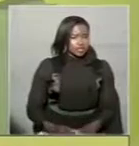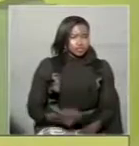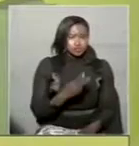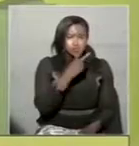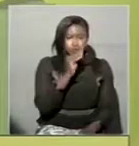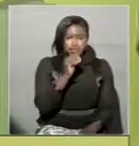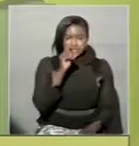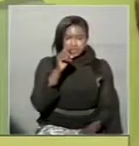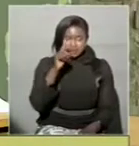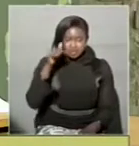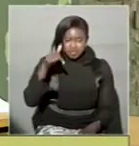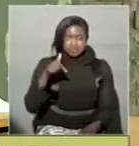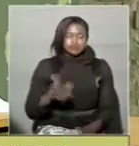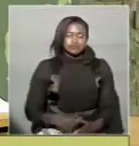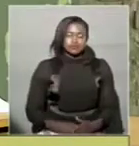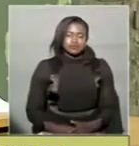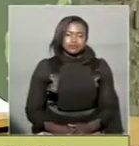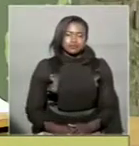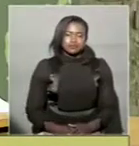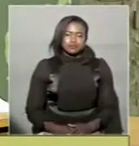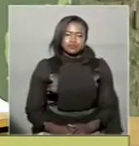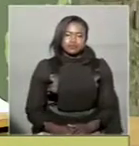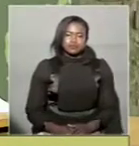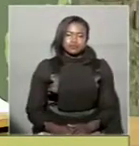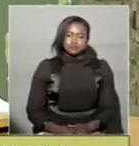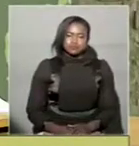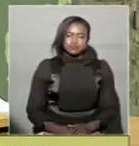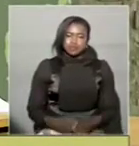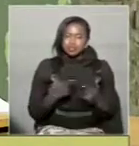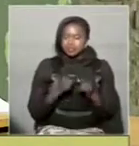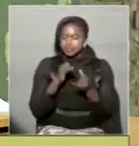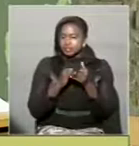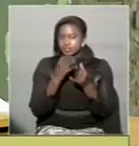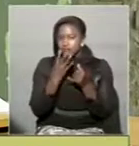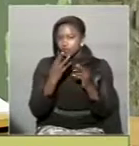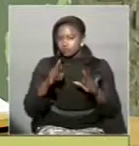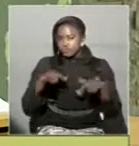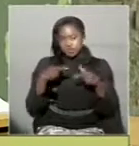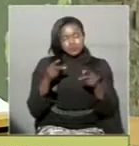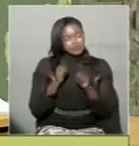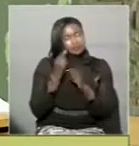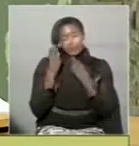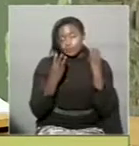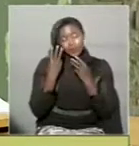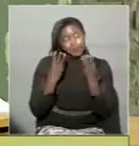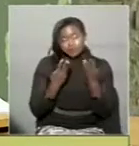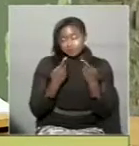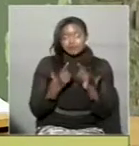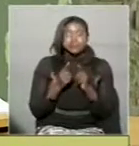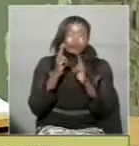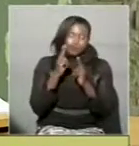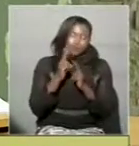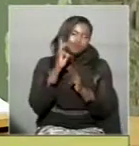2017. I'm already worried about what we are going to have when the senior 4 results are being released. Well, I'm hoping that it will be